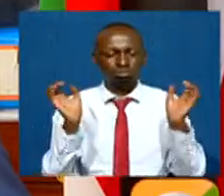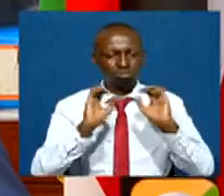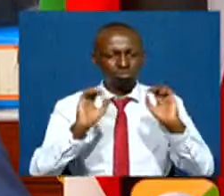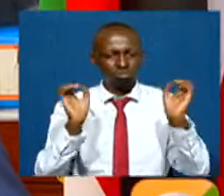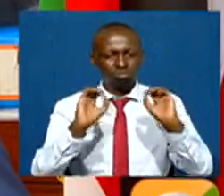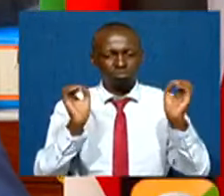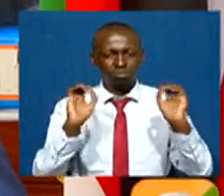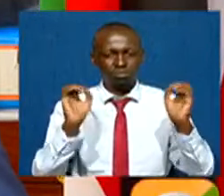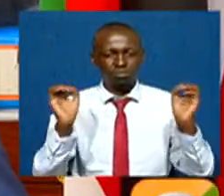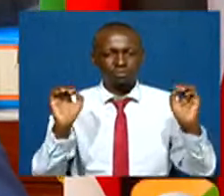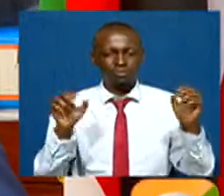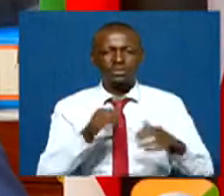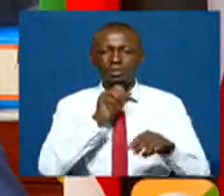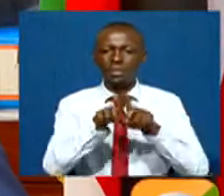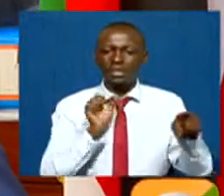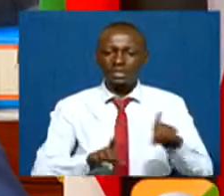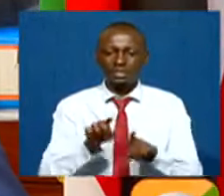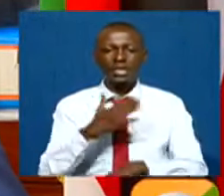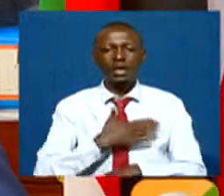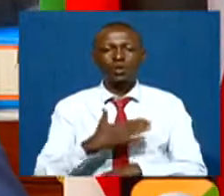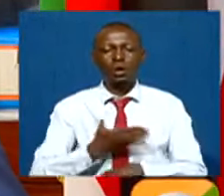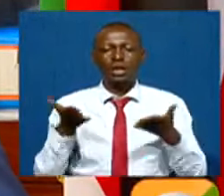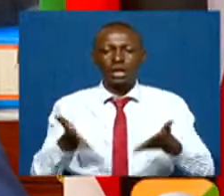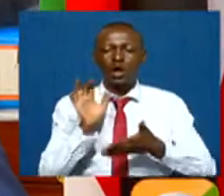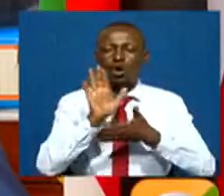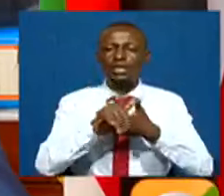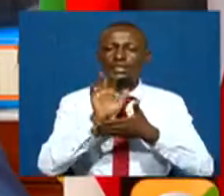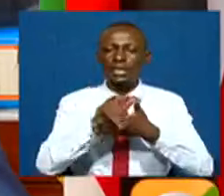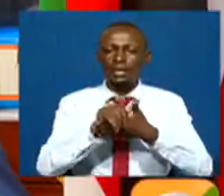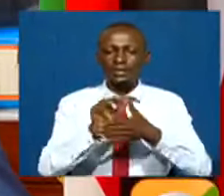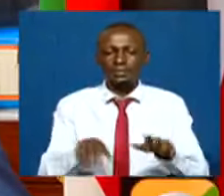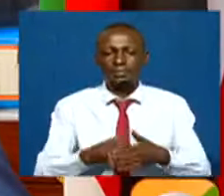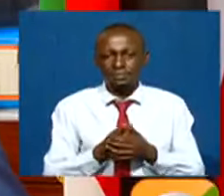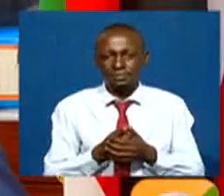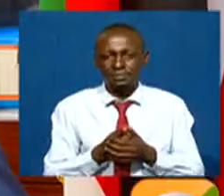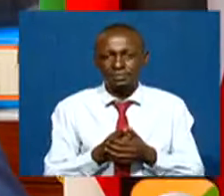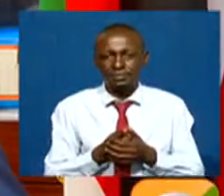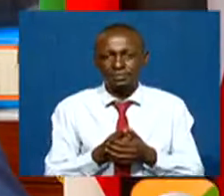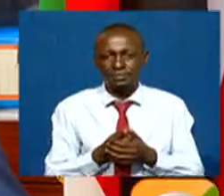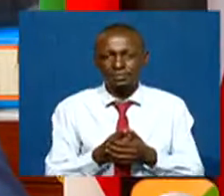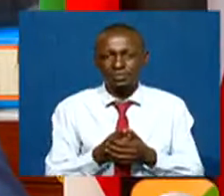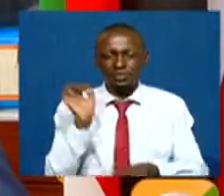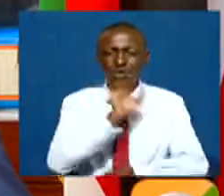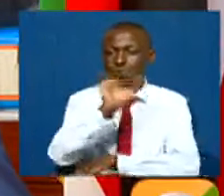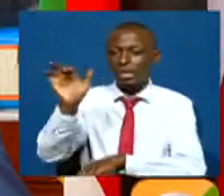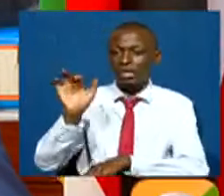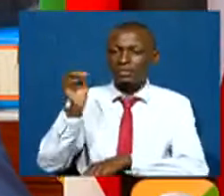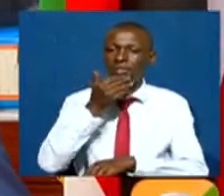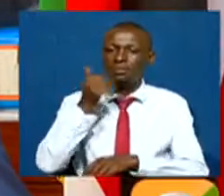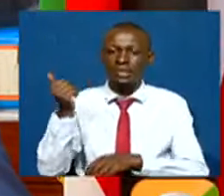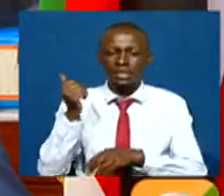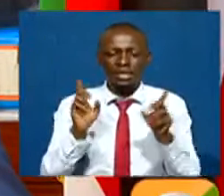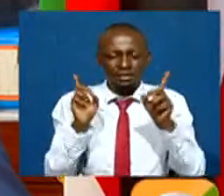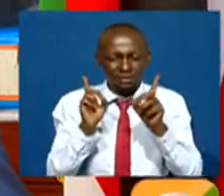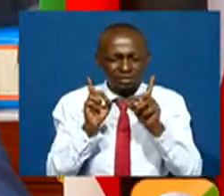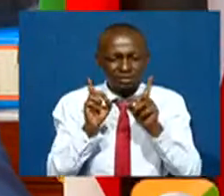to confirm our brothers and sisters who are currently interning or on internship. We are requesting them to bring the